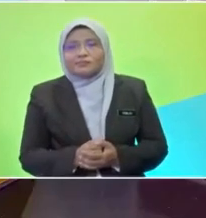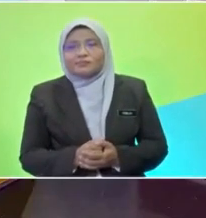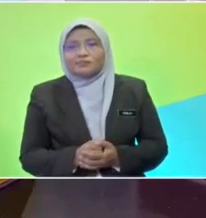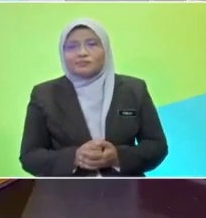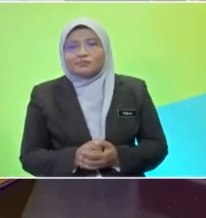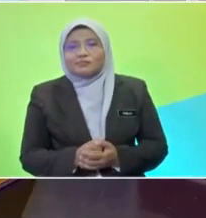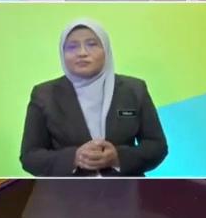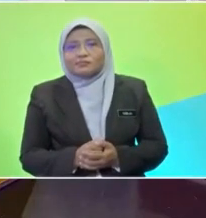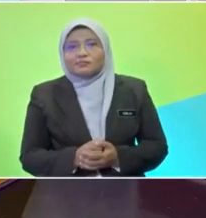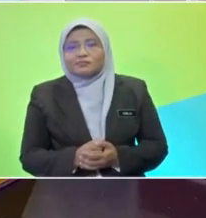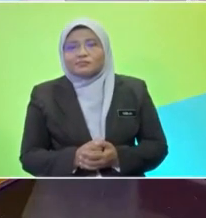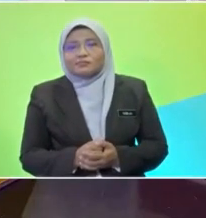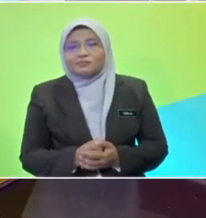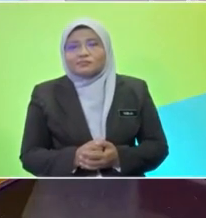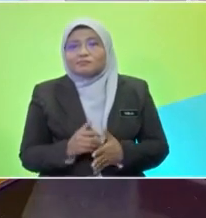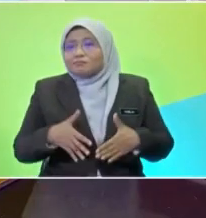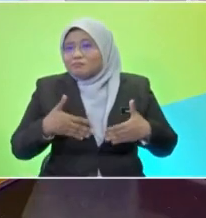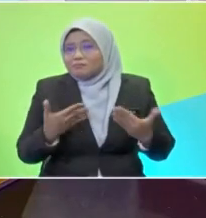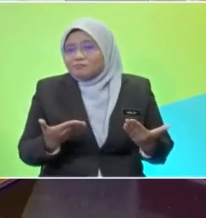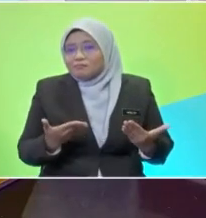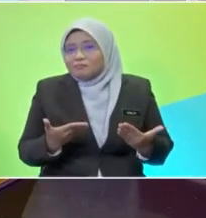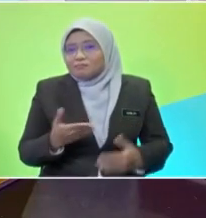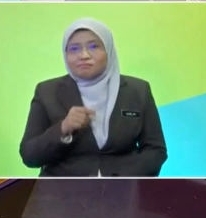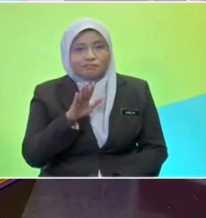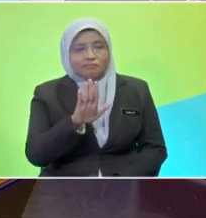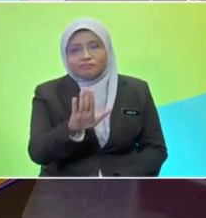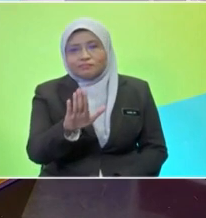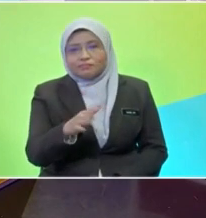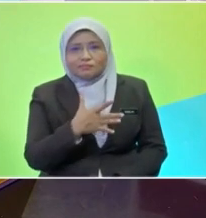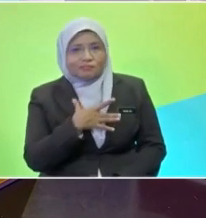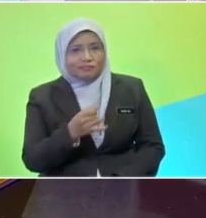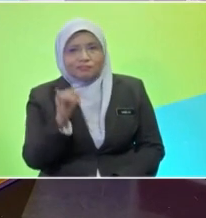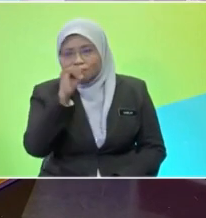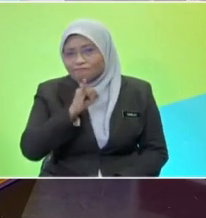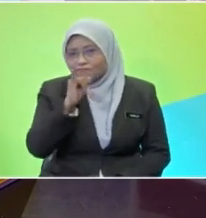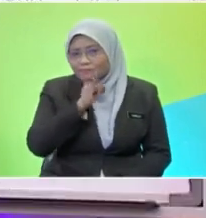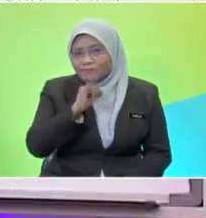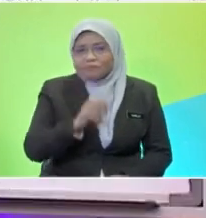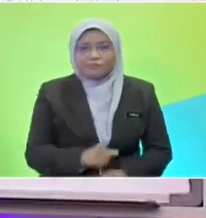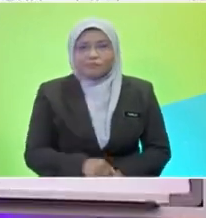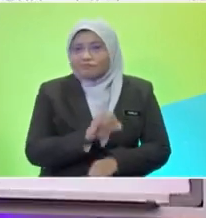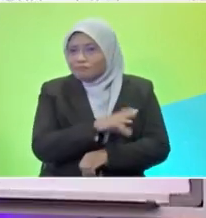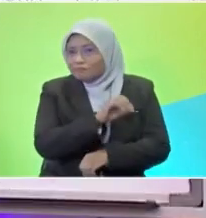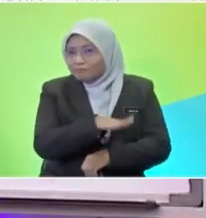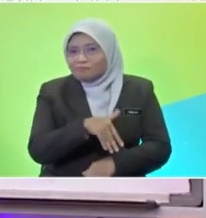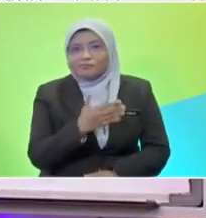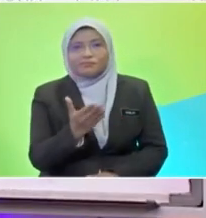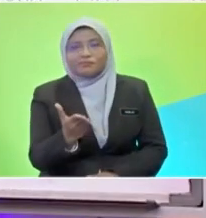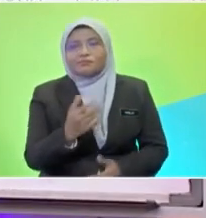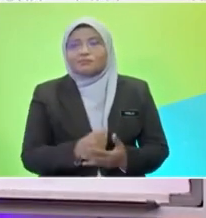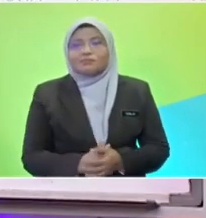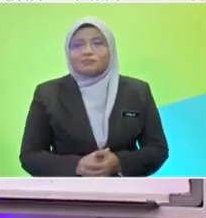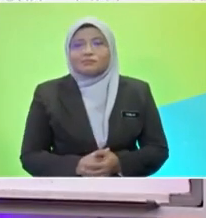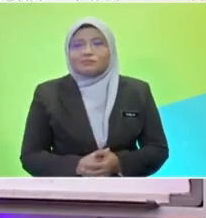High order thinking skill question. How did your favorite singer, they are a singer now. Yes. Of course, they have someone that they look up to,